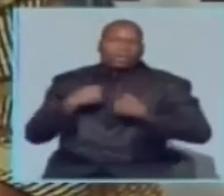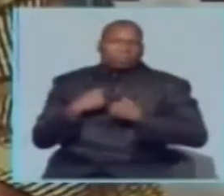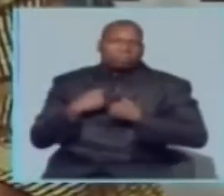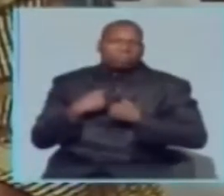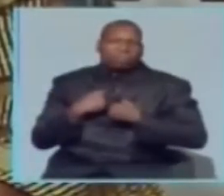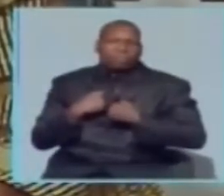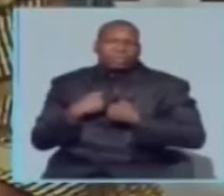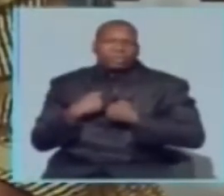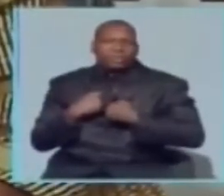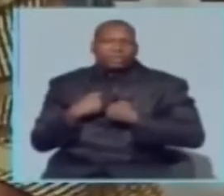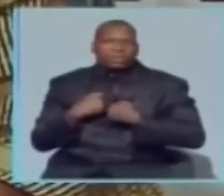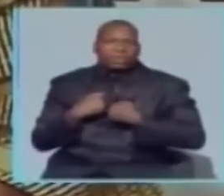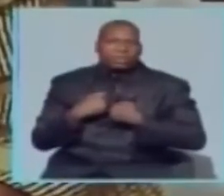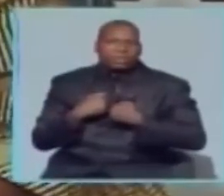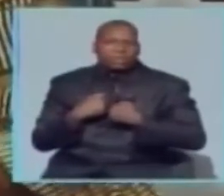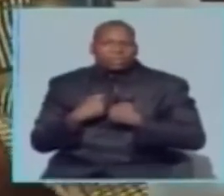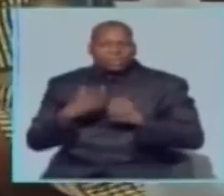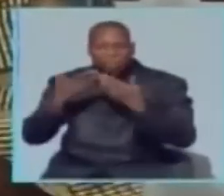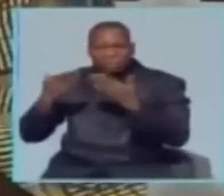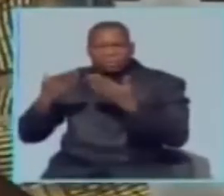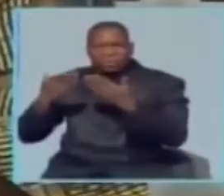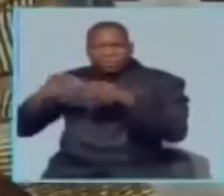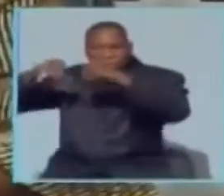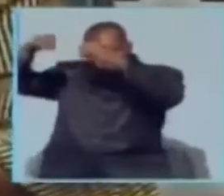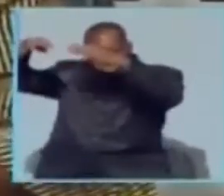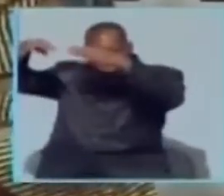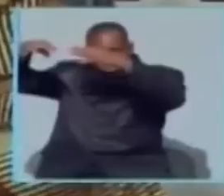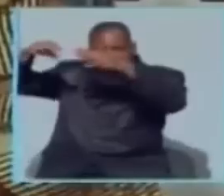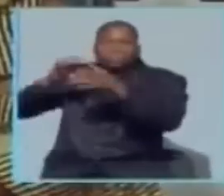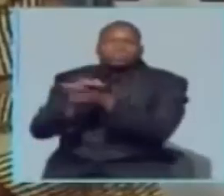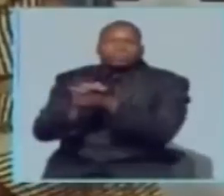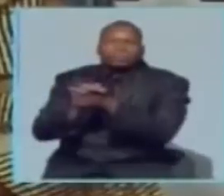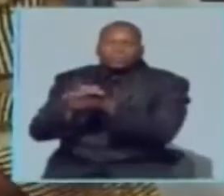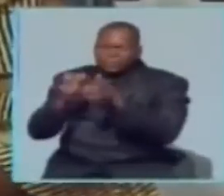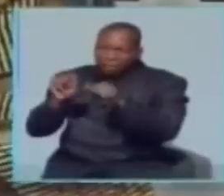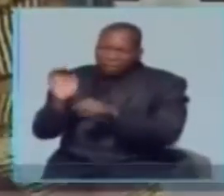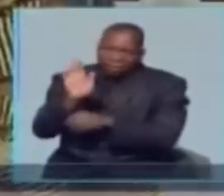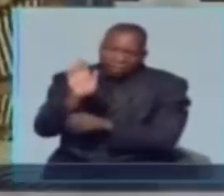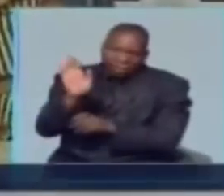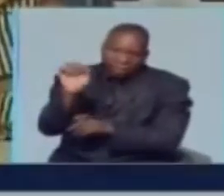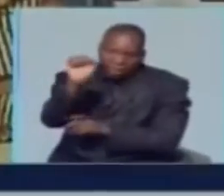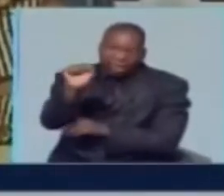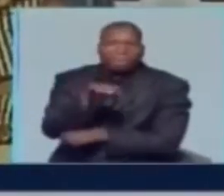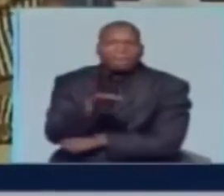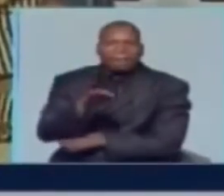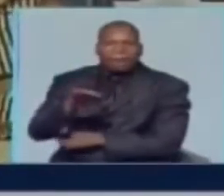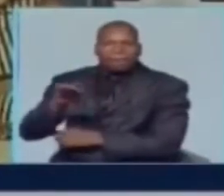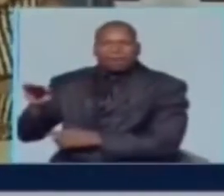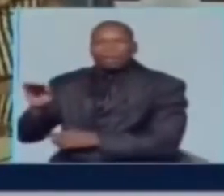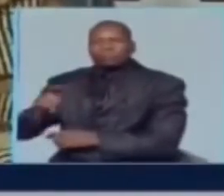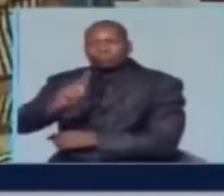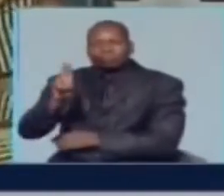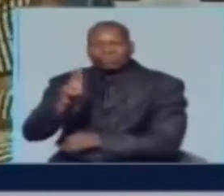solar panels outside are also serving as the garage for them to park their cars. So they have double usage.